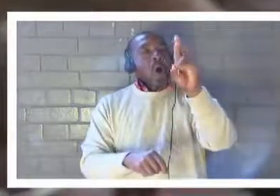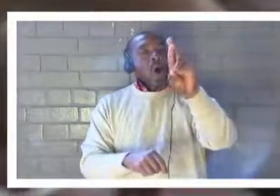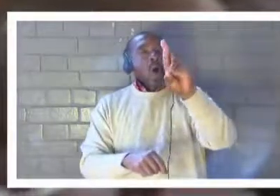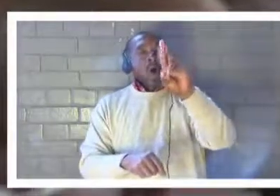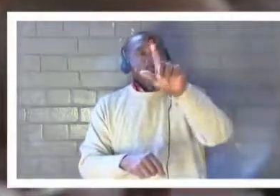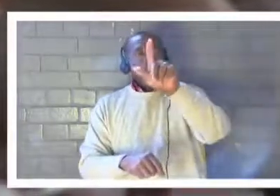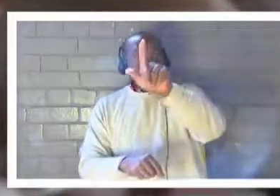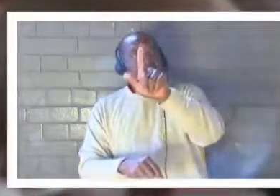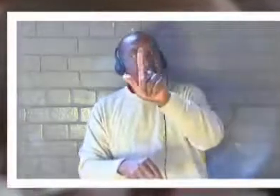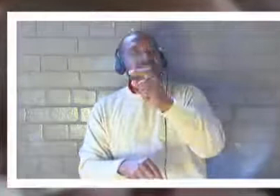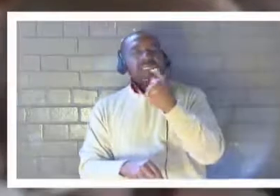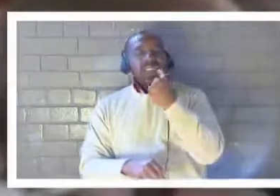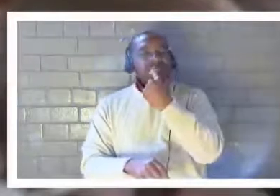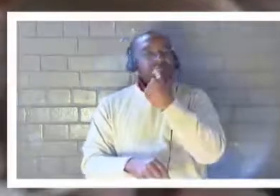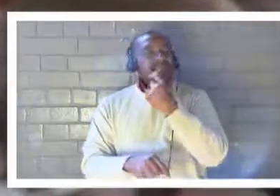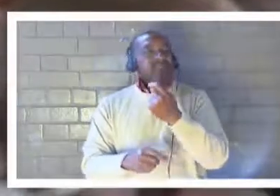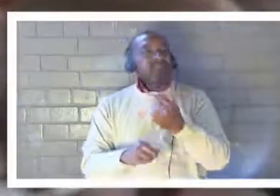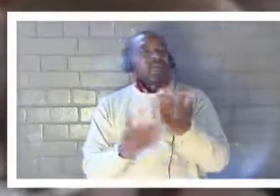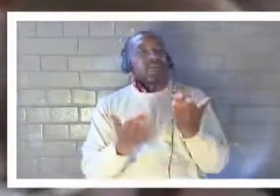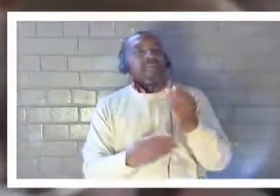Chairperson,